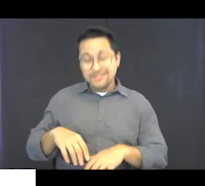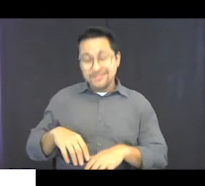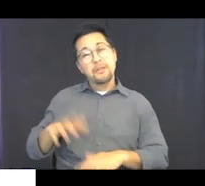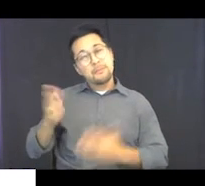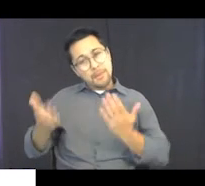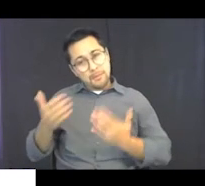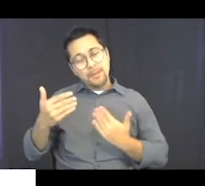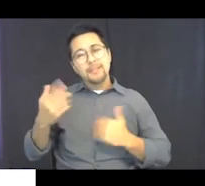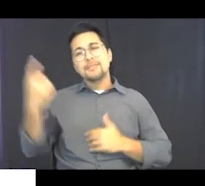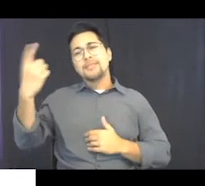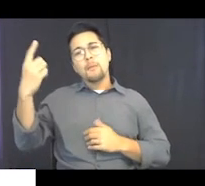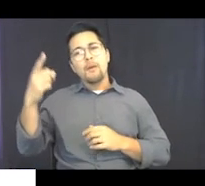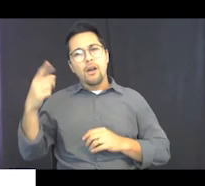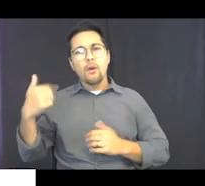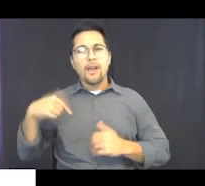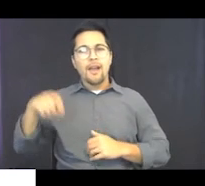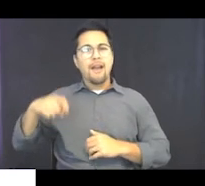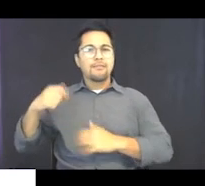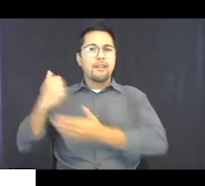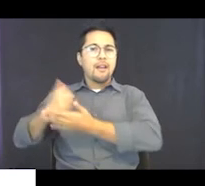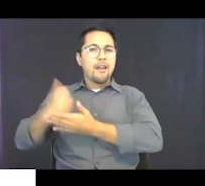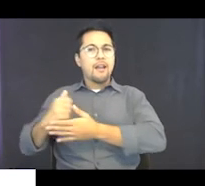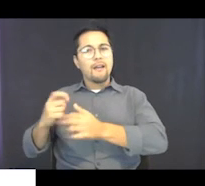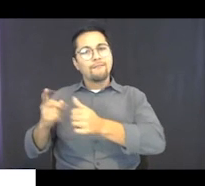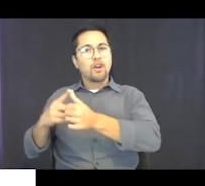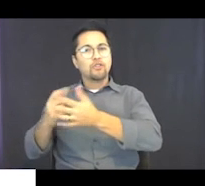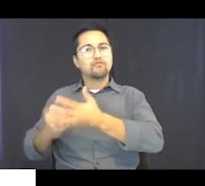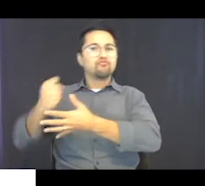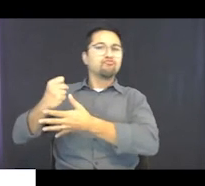be someone we need to help first.